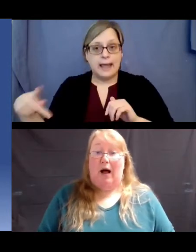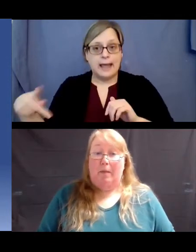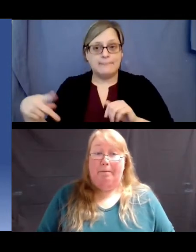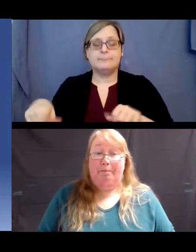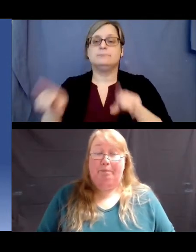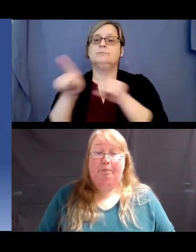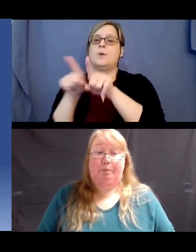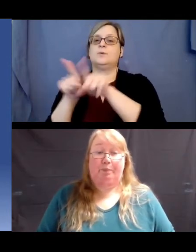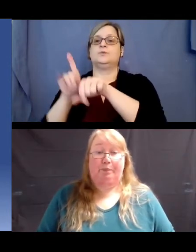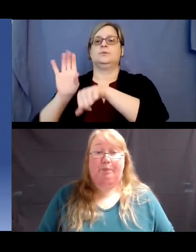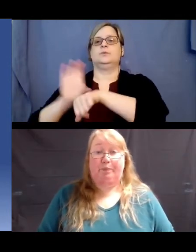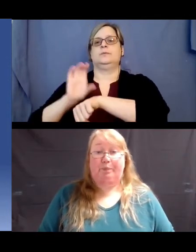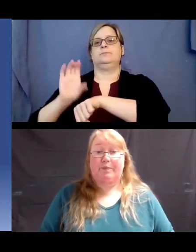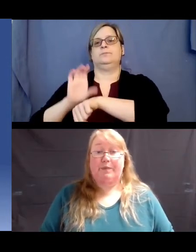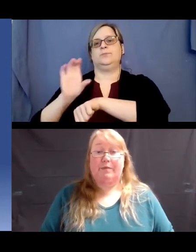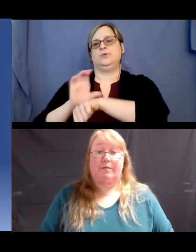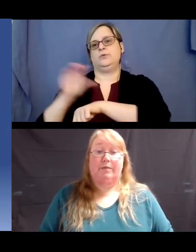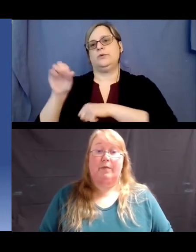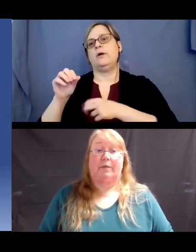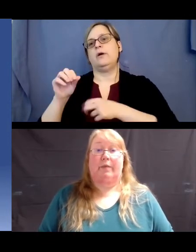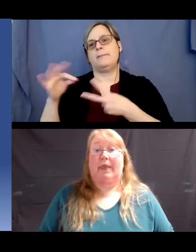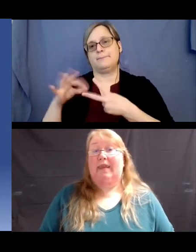as well.